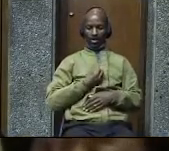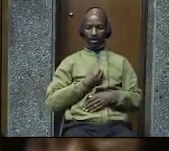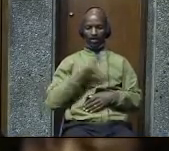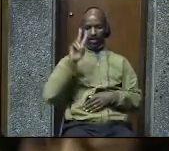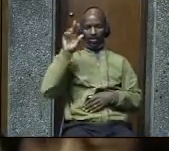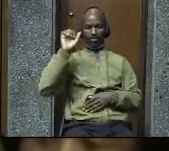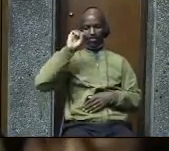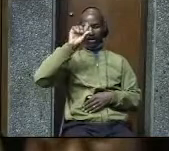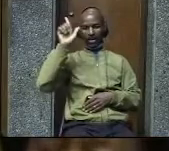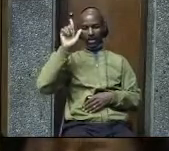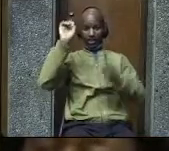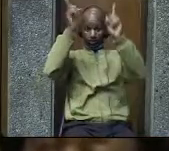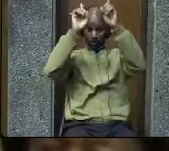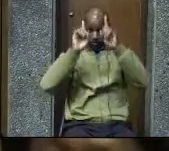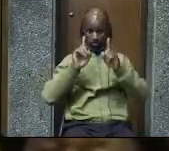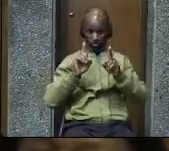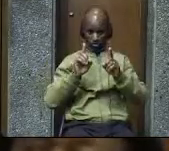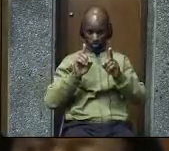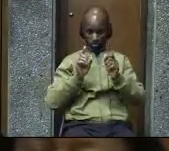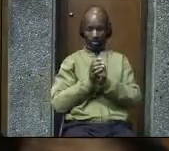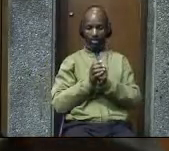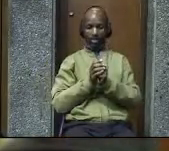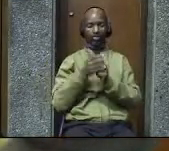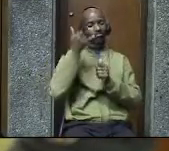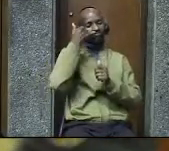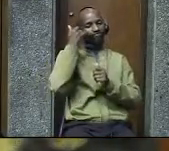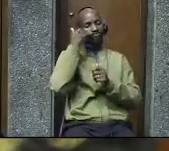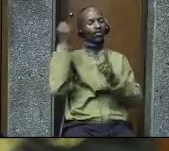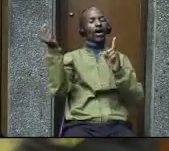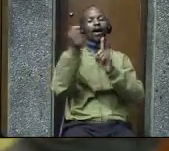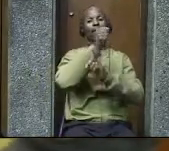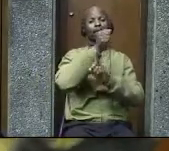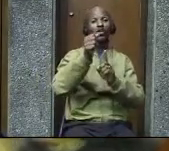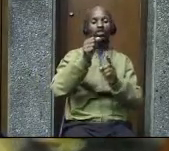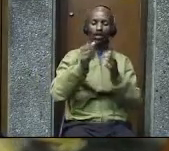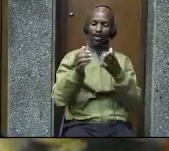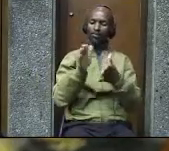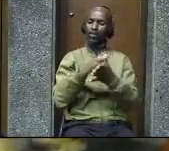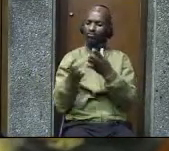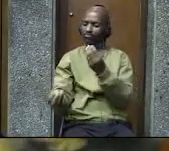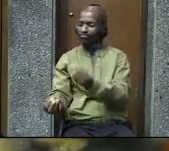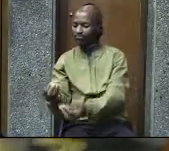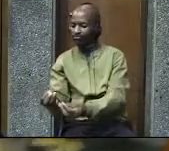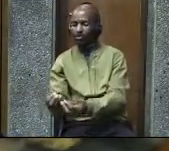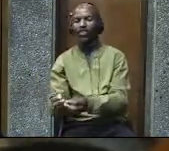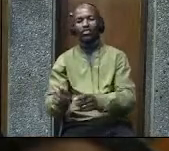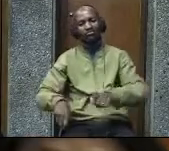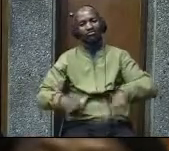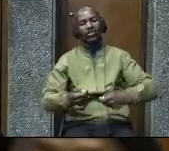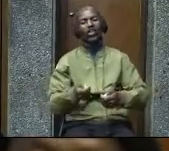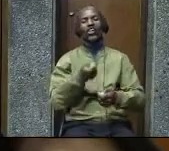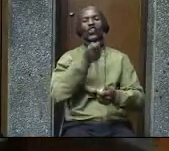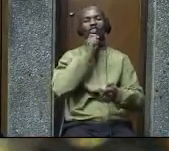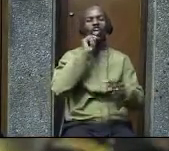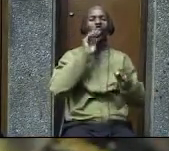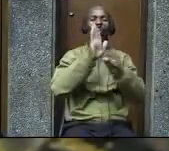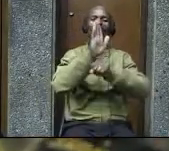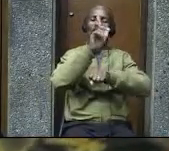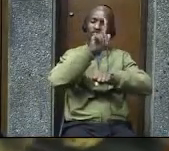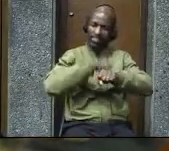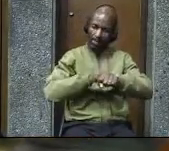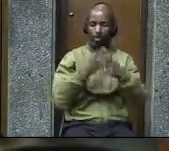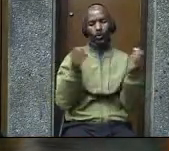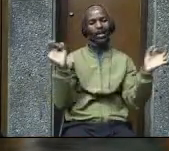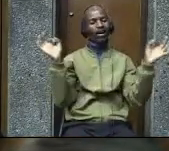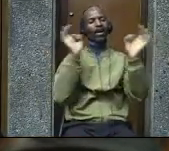Vaal, especially the drug abuse, because these kids, they spend a lot of time idling